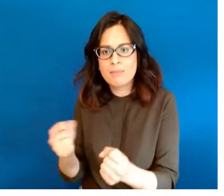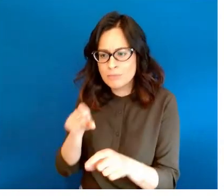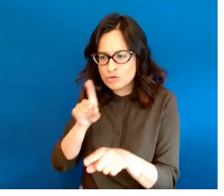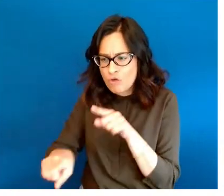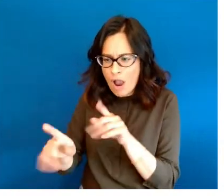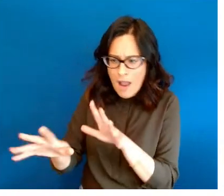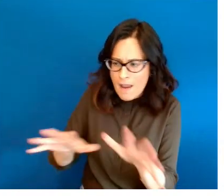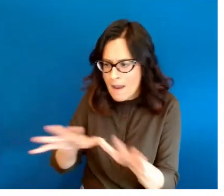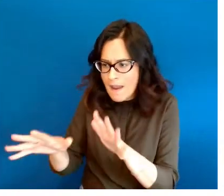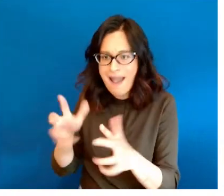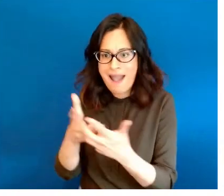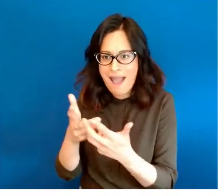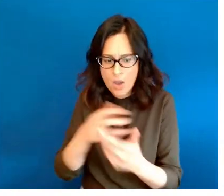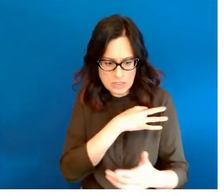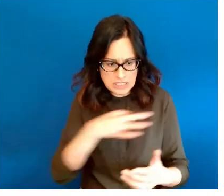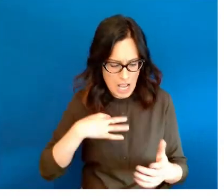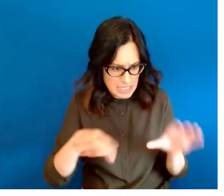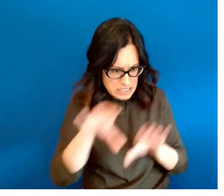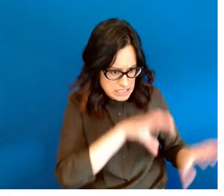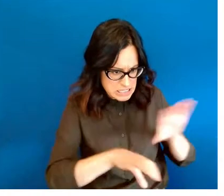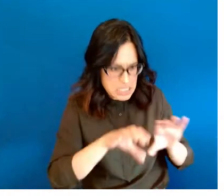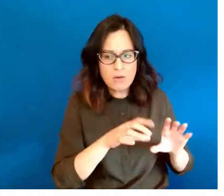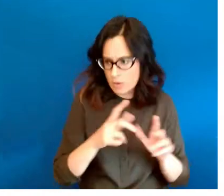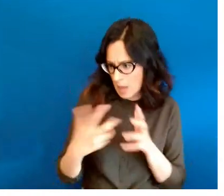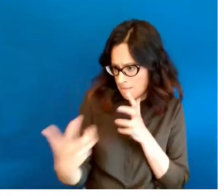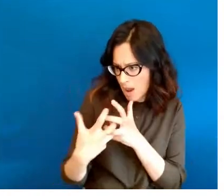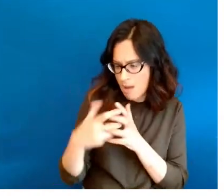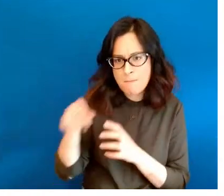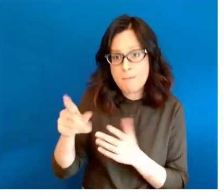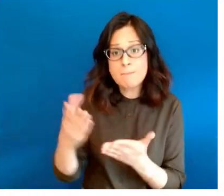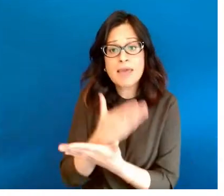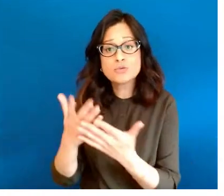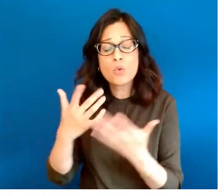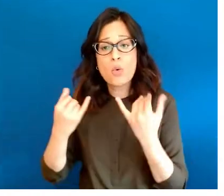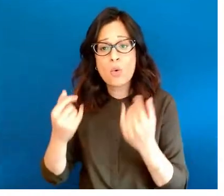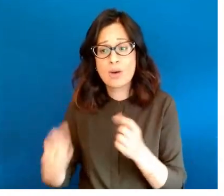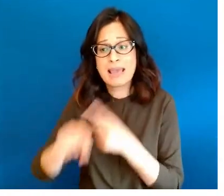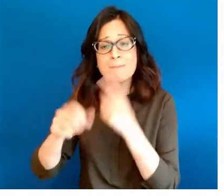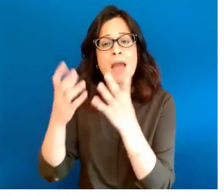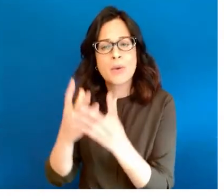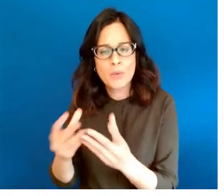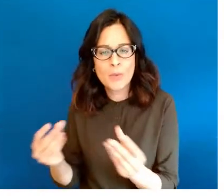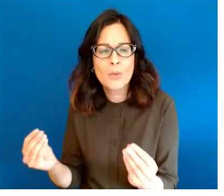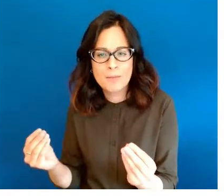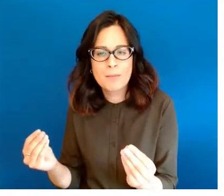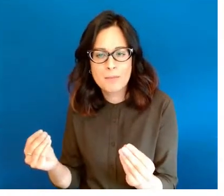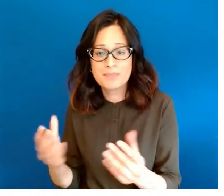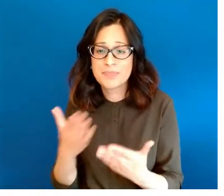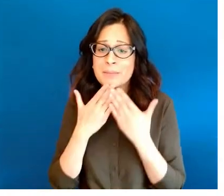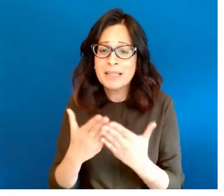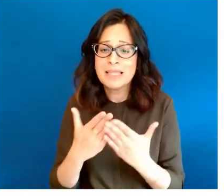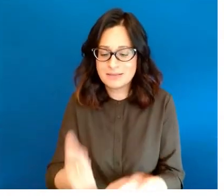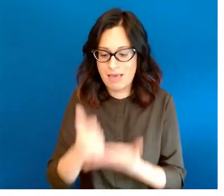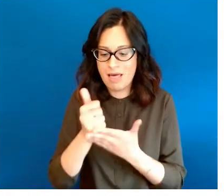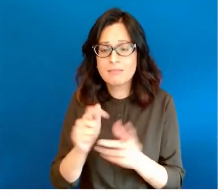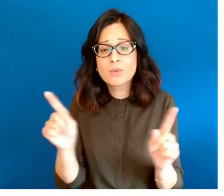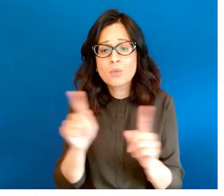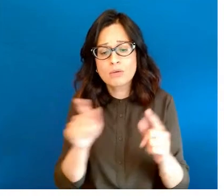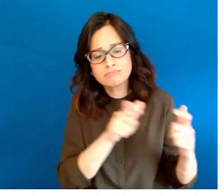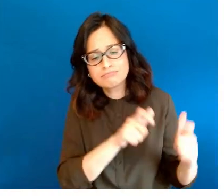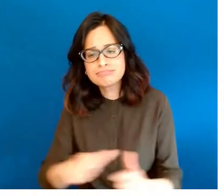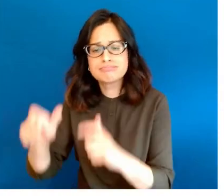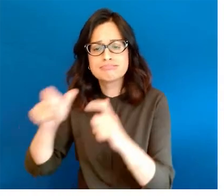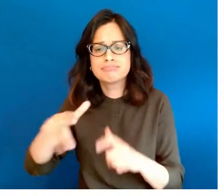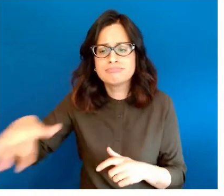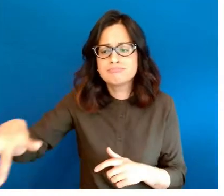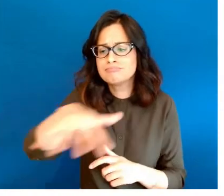and apply science as effectively as possible to help alleviate some of that impact. Please help us to continue to support people living